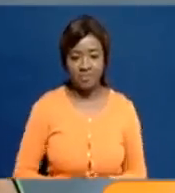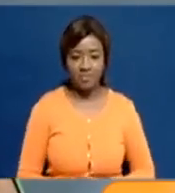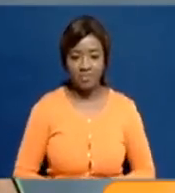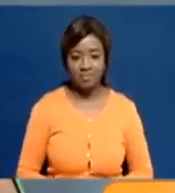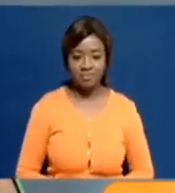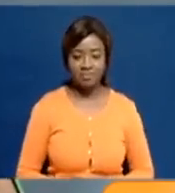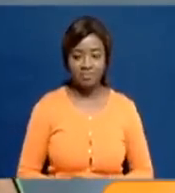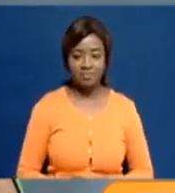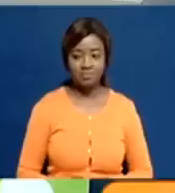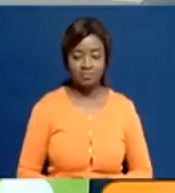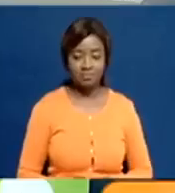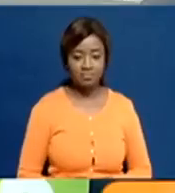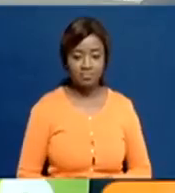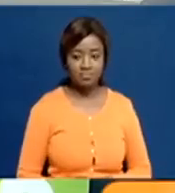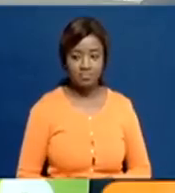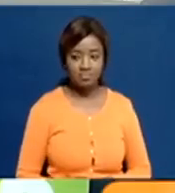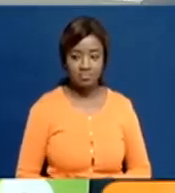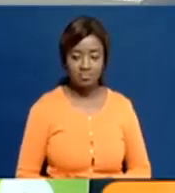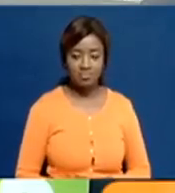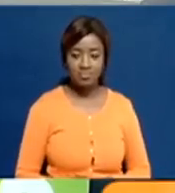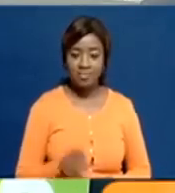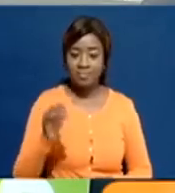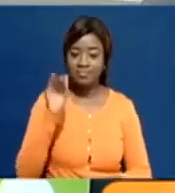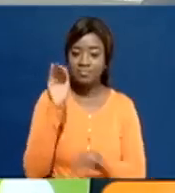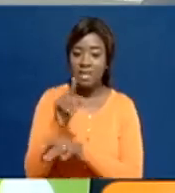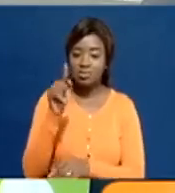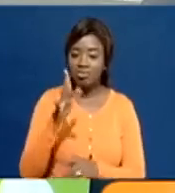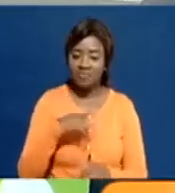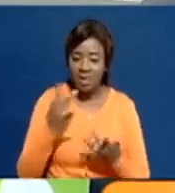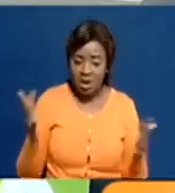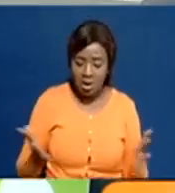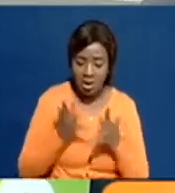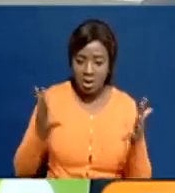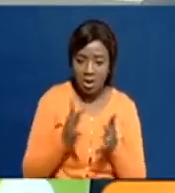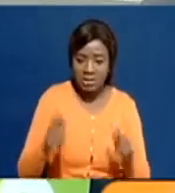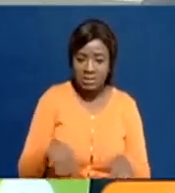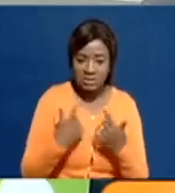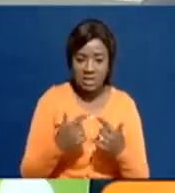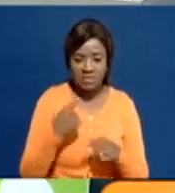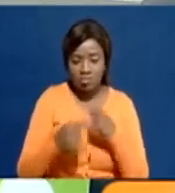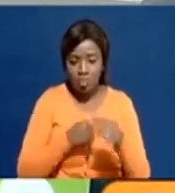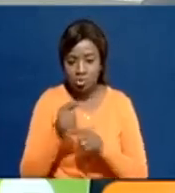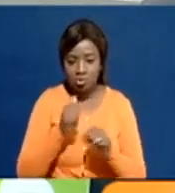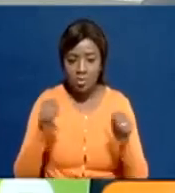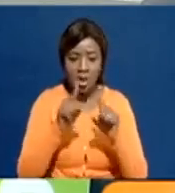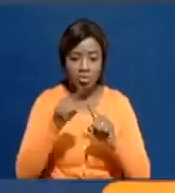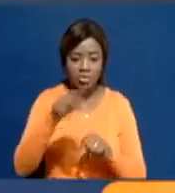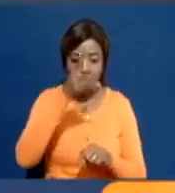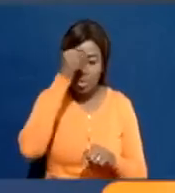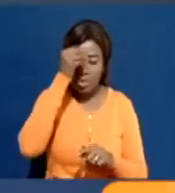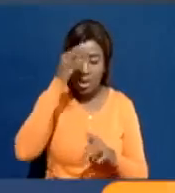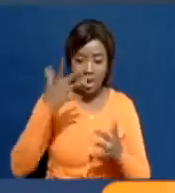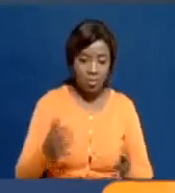to wrap up the conversation, but Richard, what gives you hope to continue, and what lessons have you learned through the